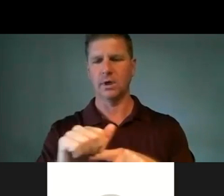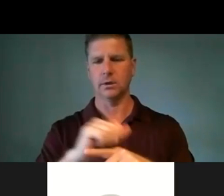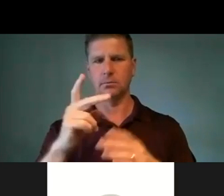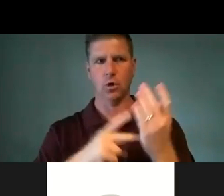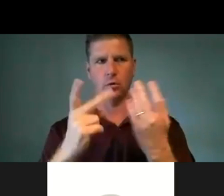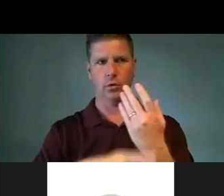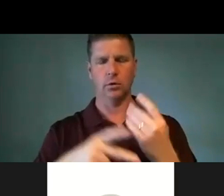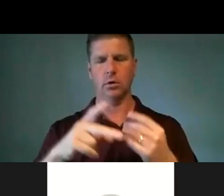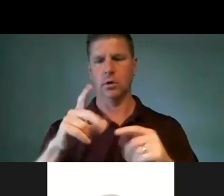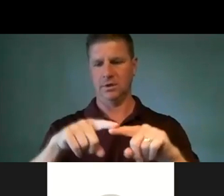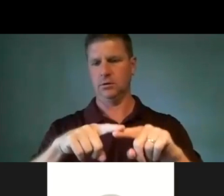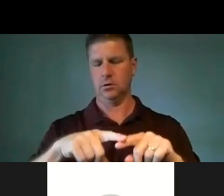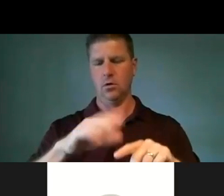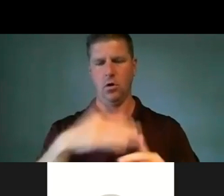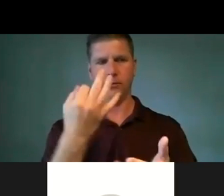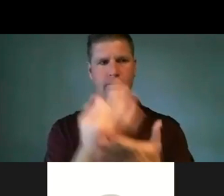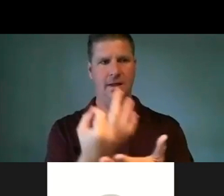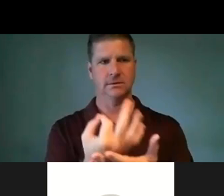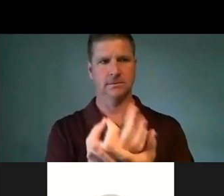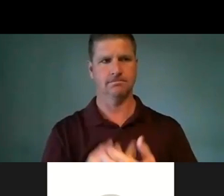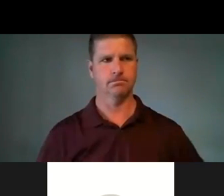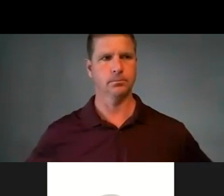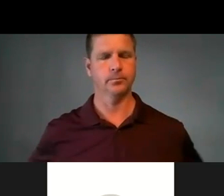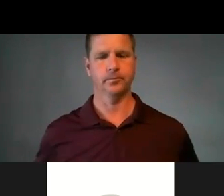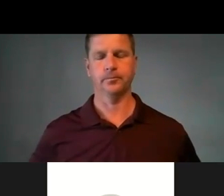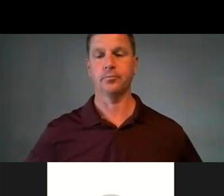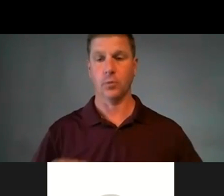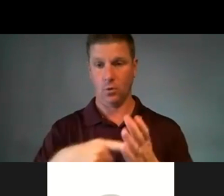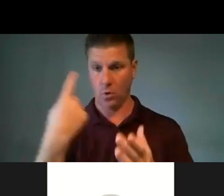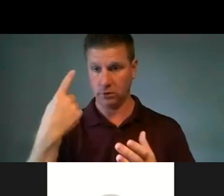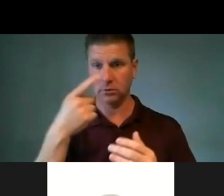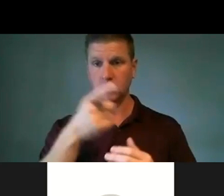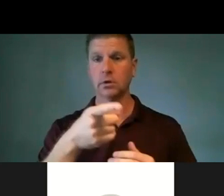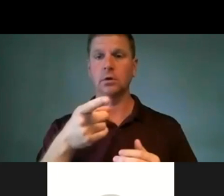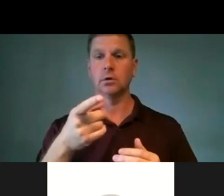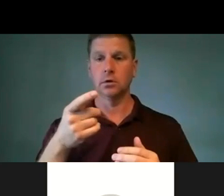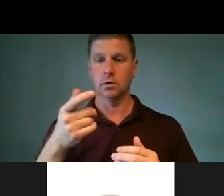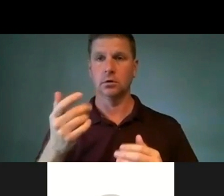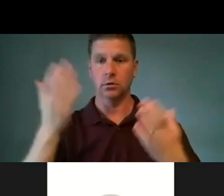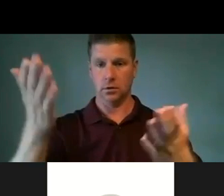be contingent upon financing. Once